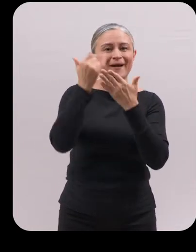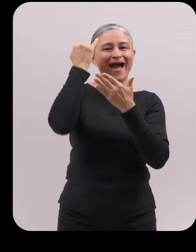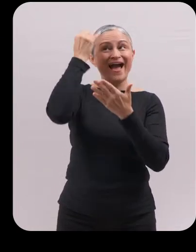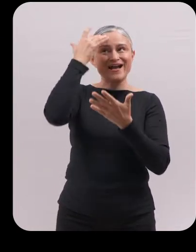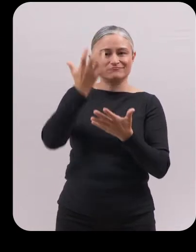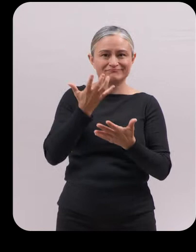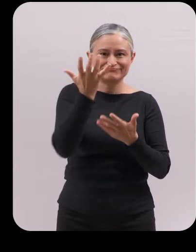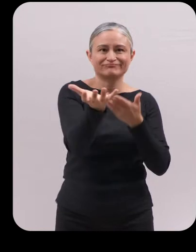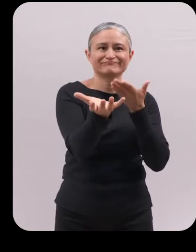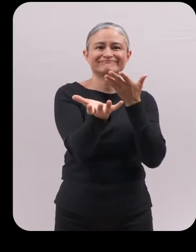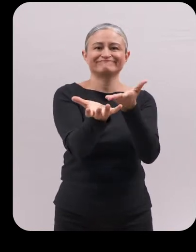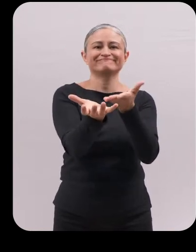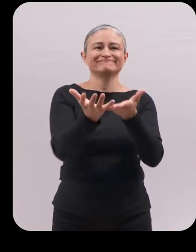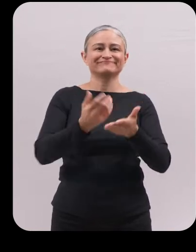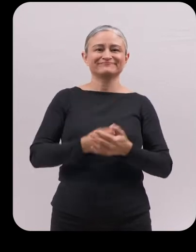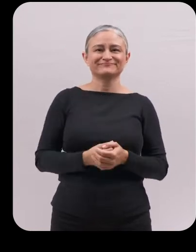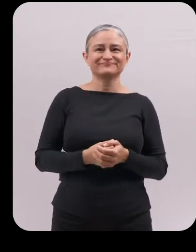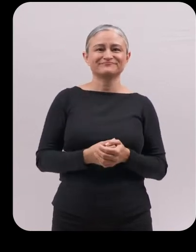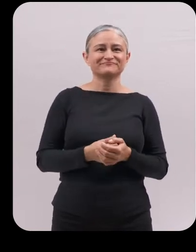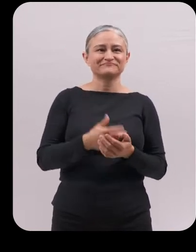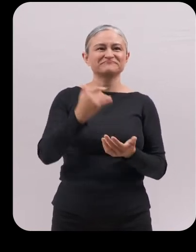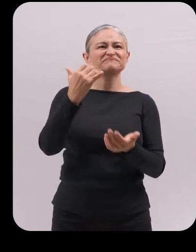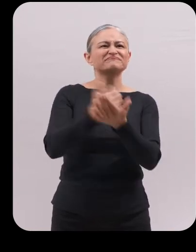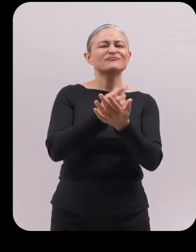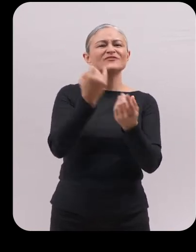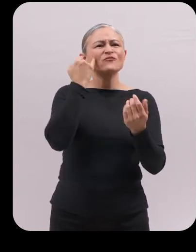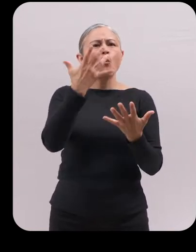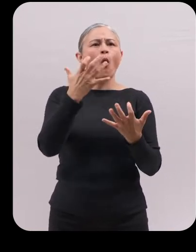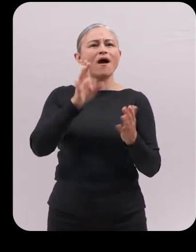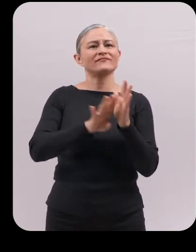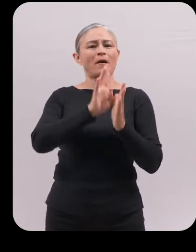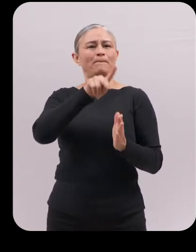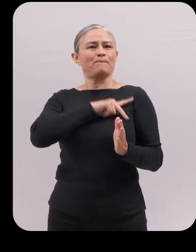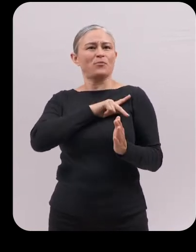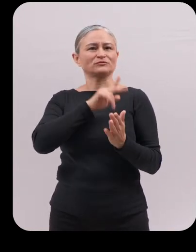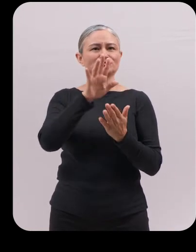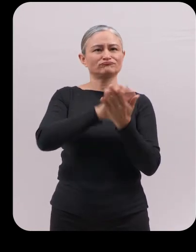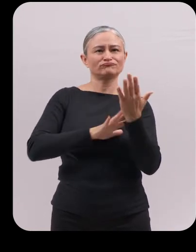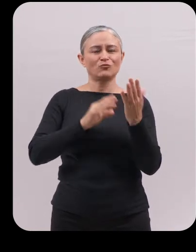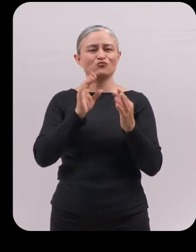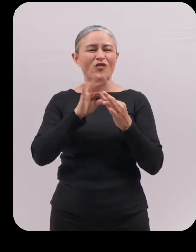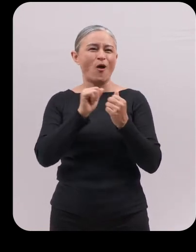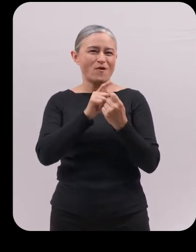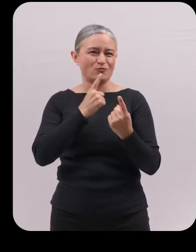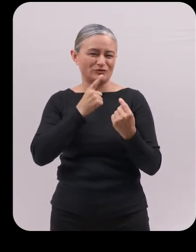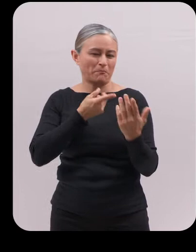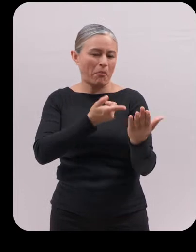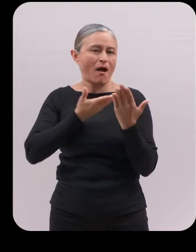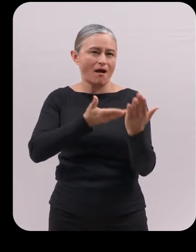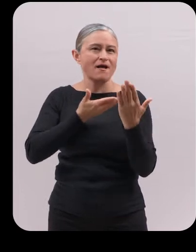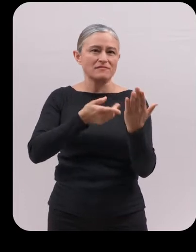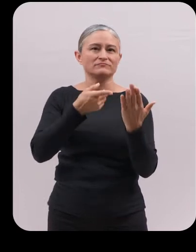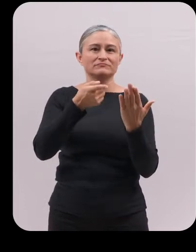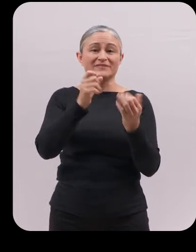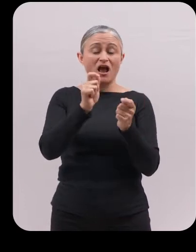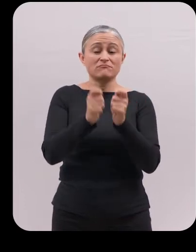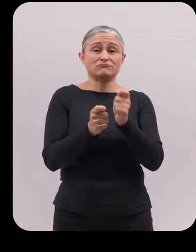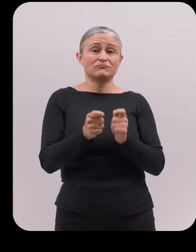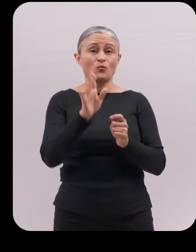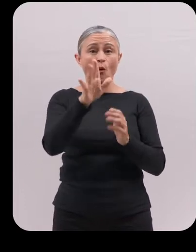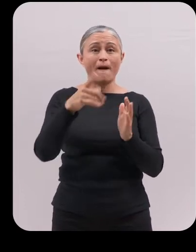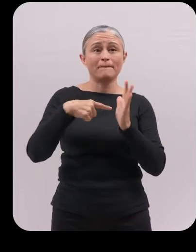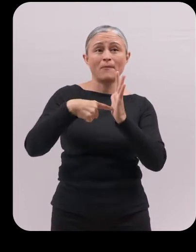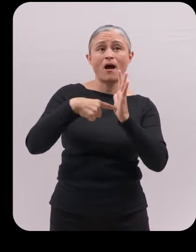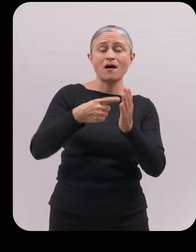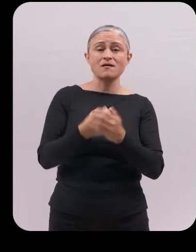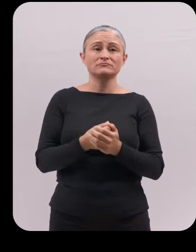to life. Let's say you want to personalize the responses you get. Now, one way to do that is by tuning the model. In fact,